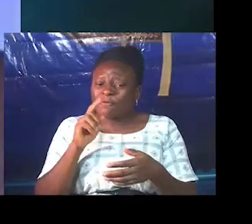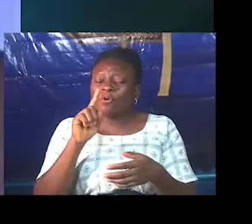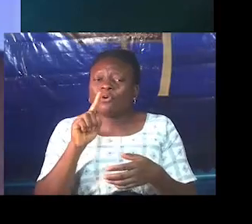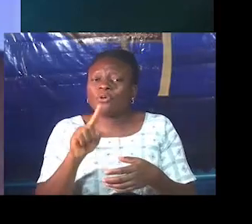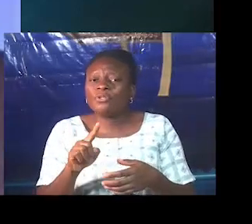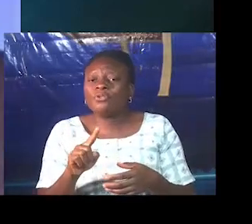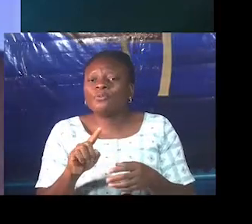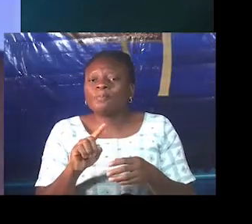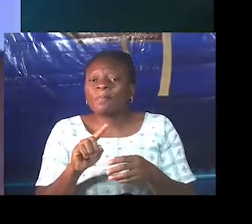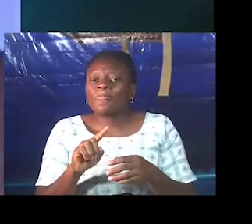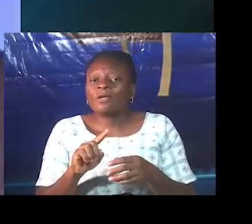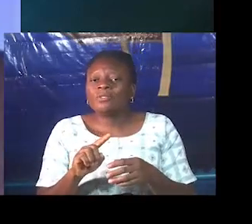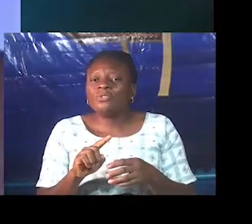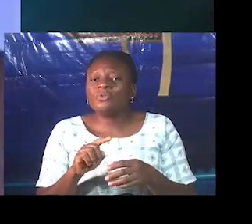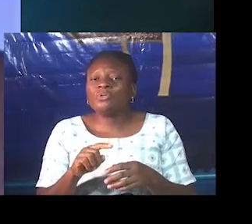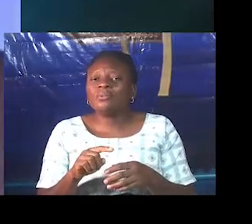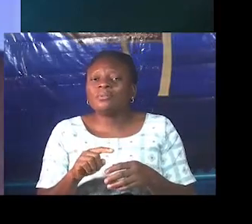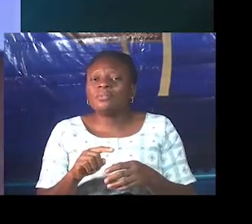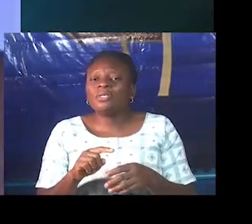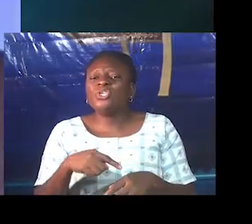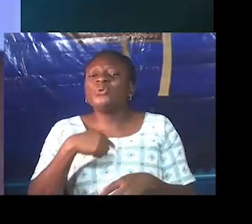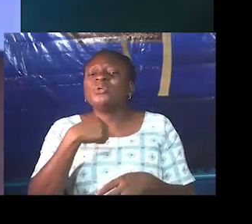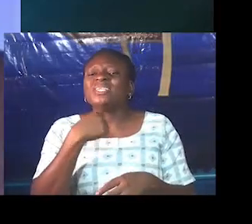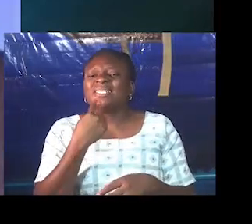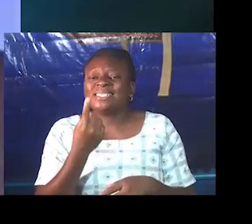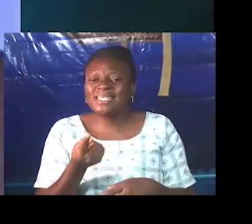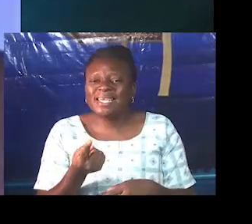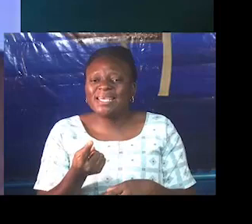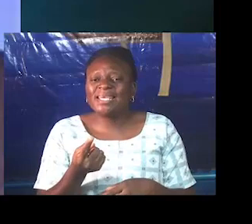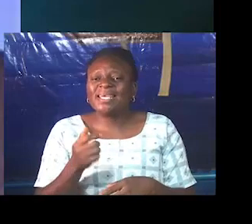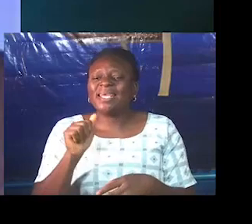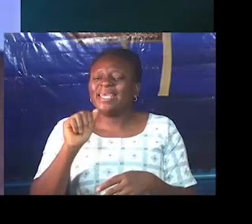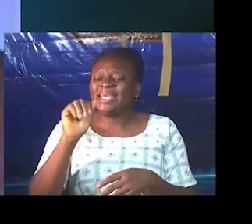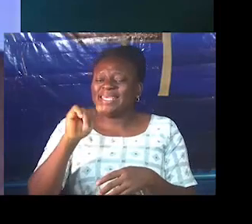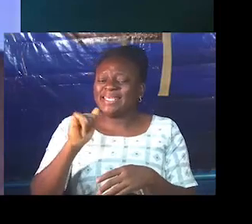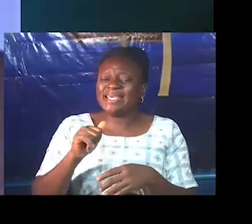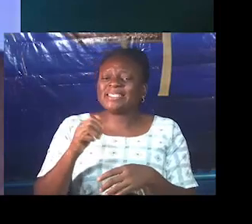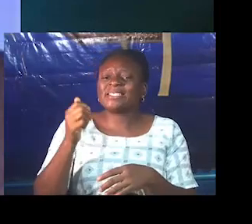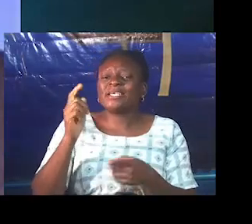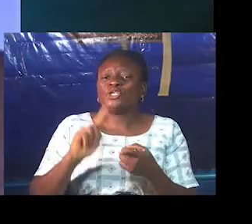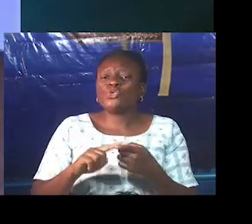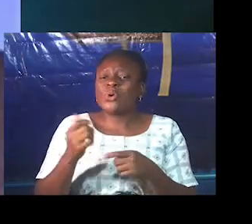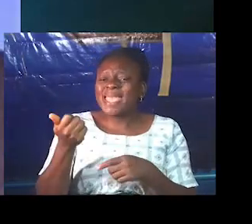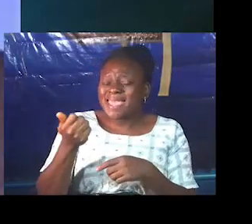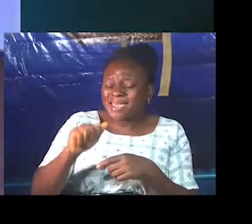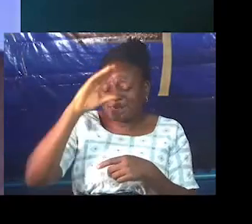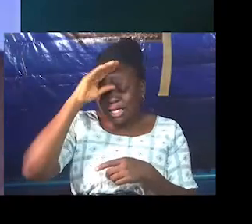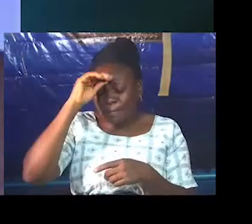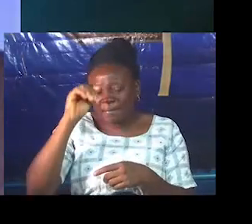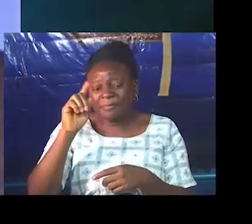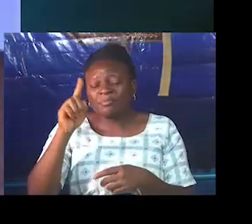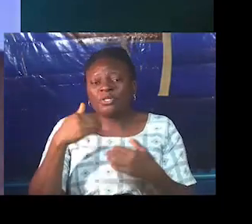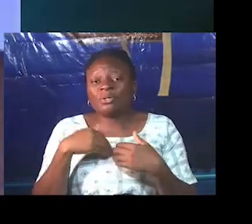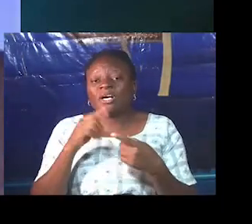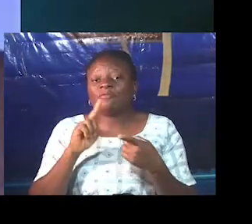demonstrated a sense of spiritual maturity, because he is going to become your head. He's